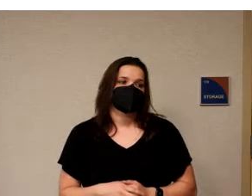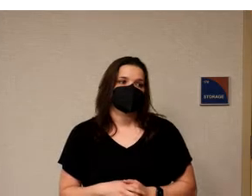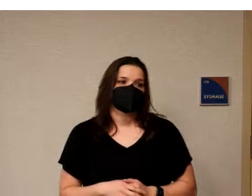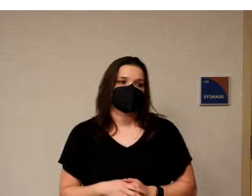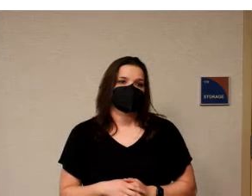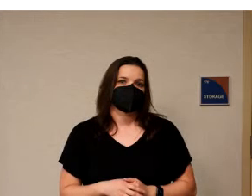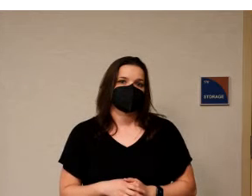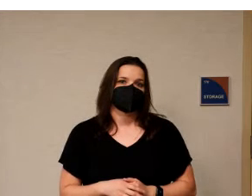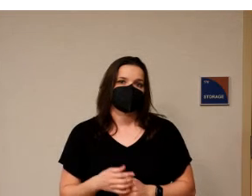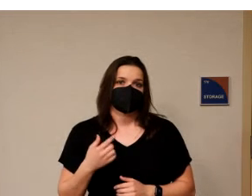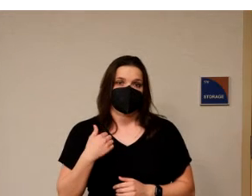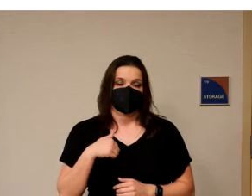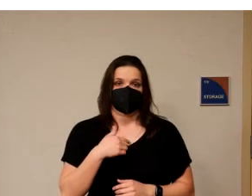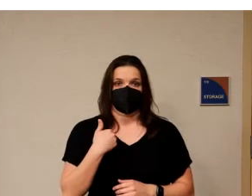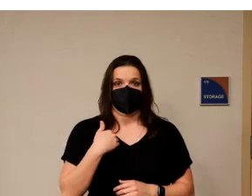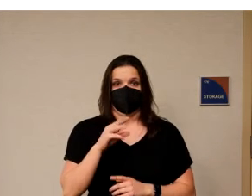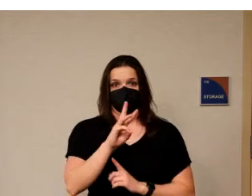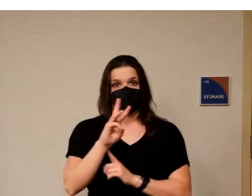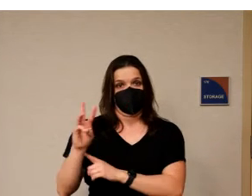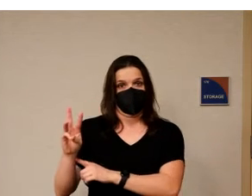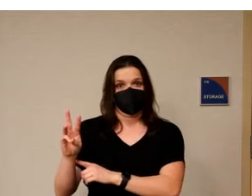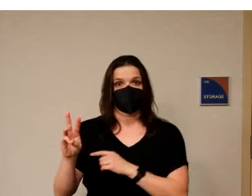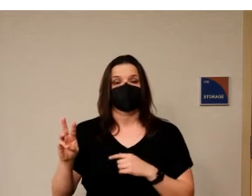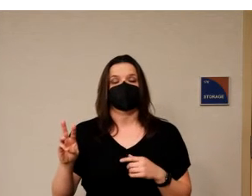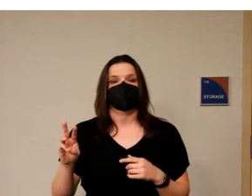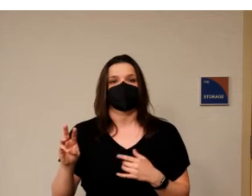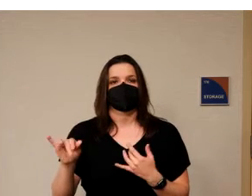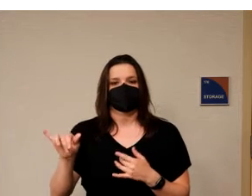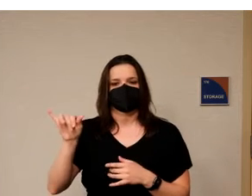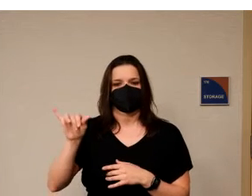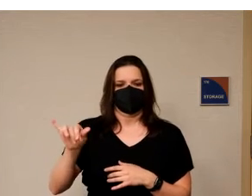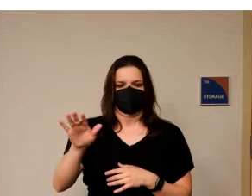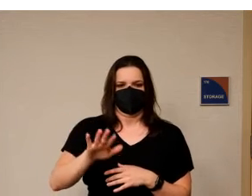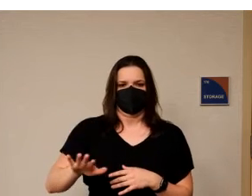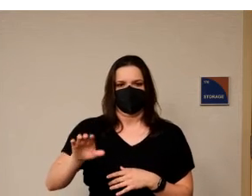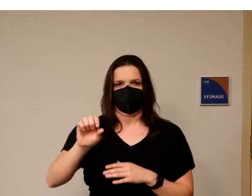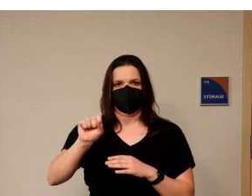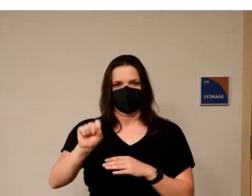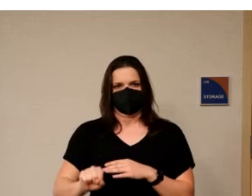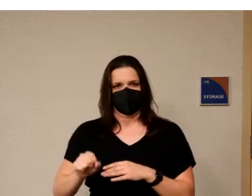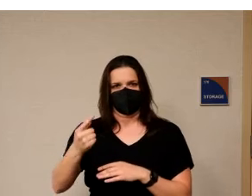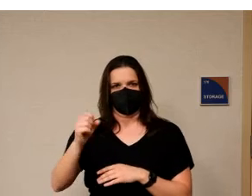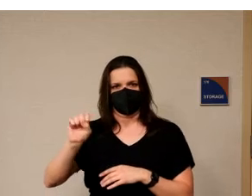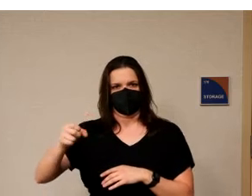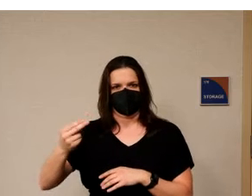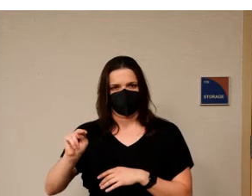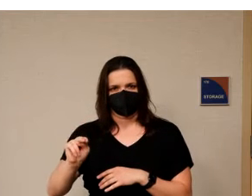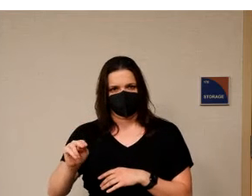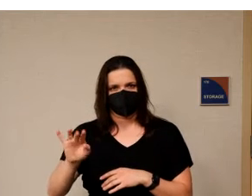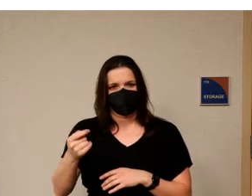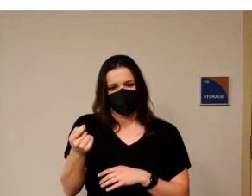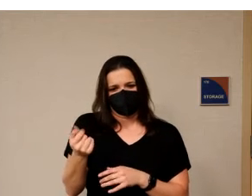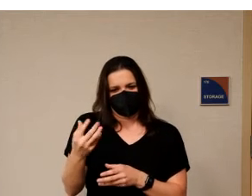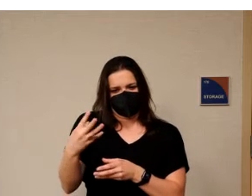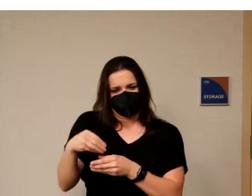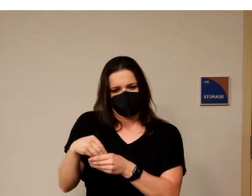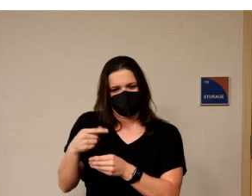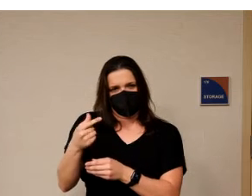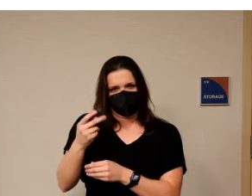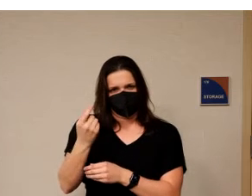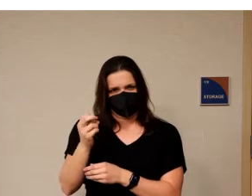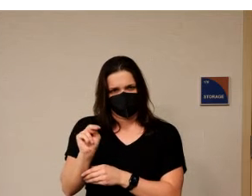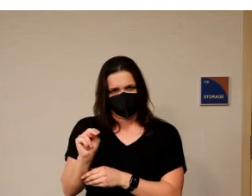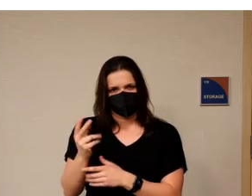And then we have this western one stays south of Goshen, might take in a little bit of Goshen.